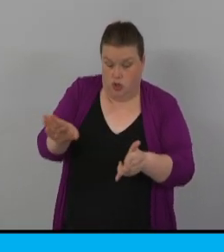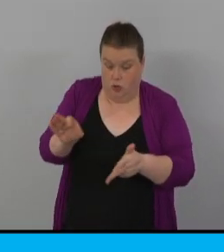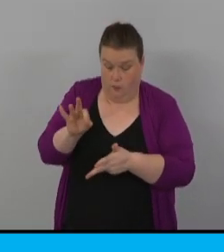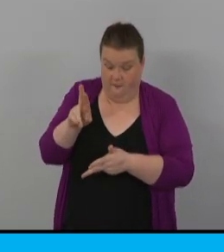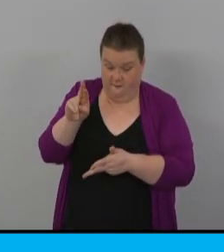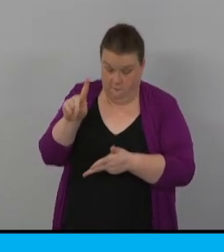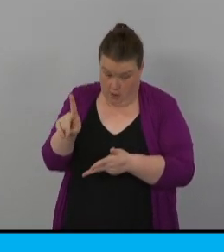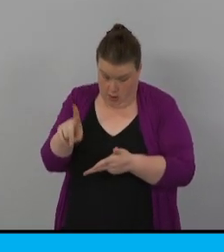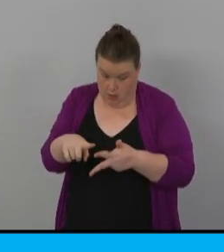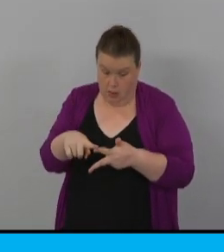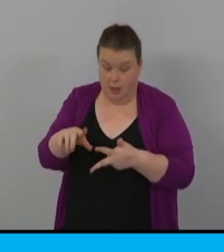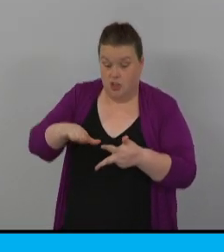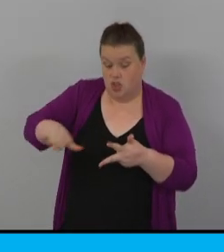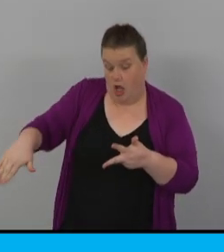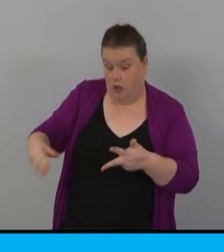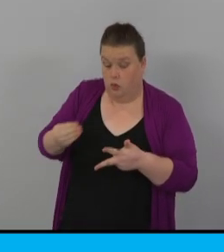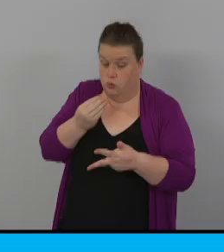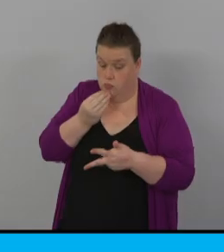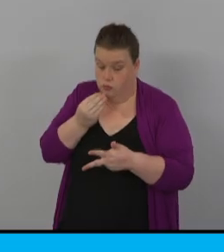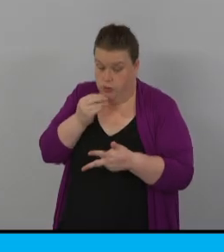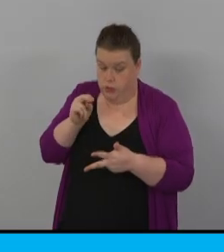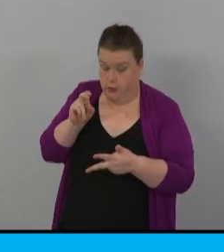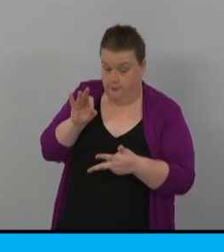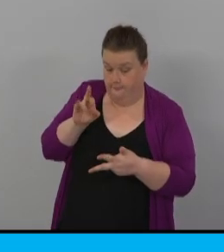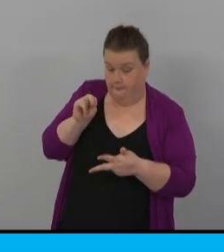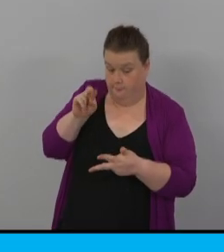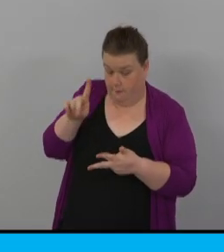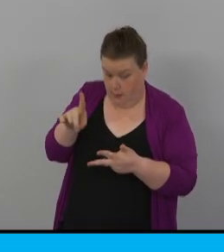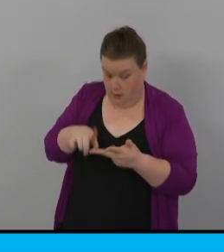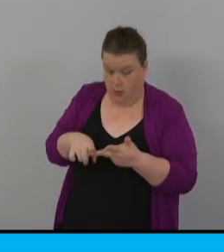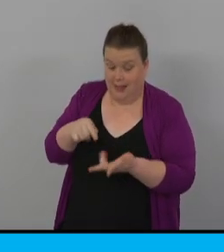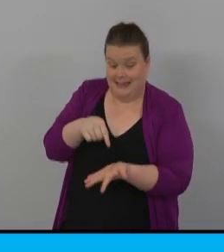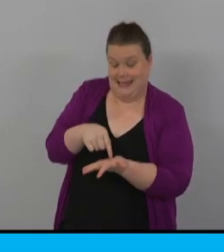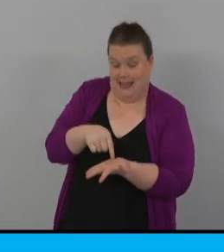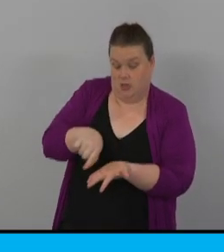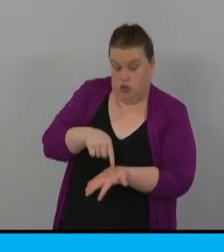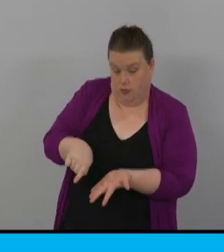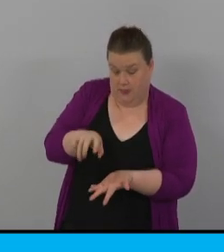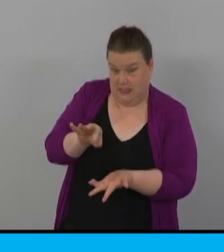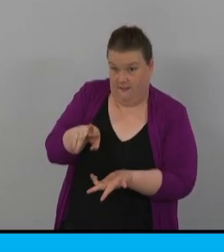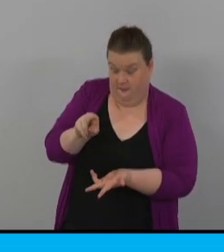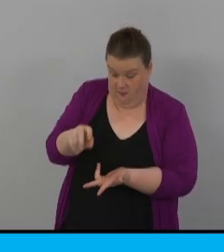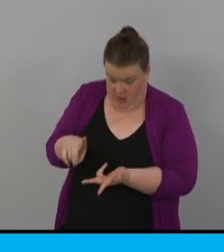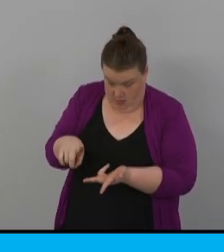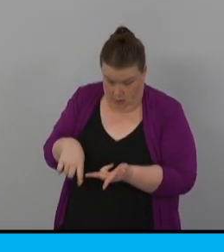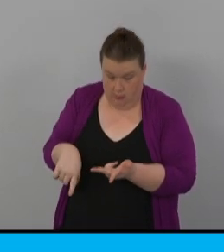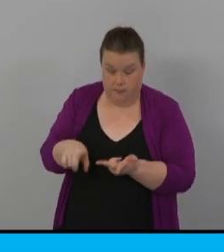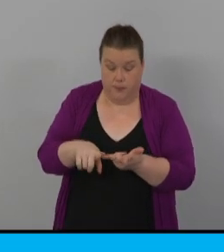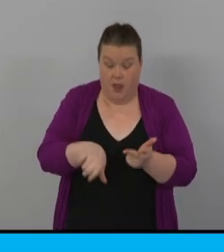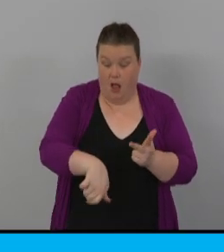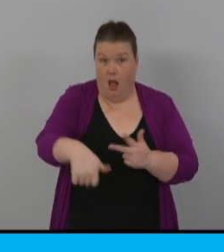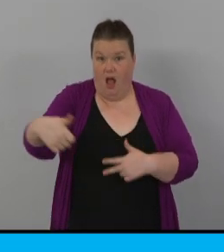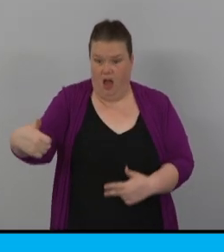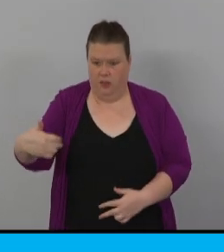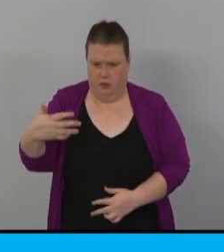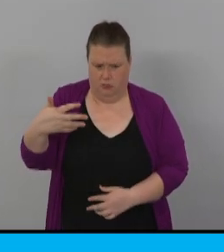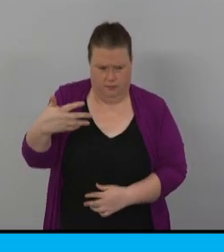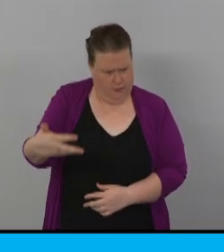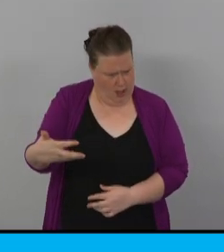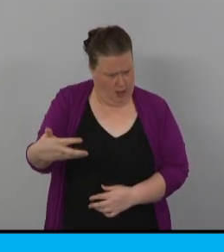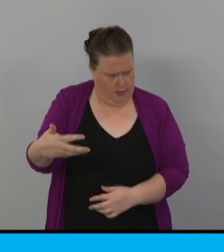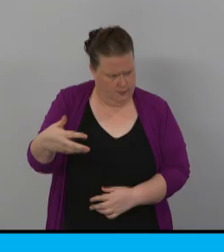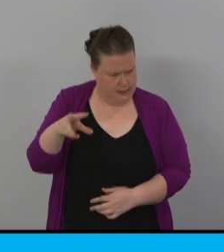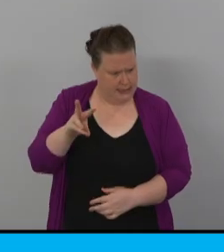other budgets, 3 funds that you will also adopt. We don't really talk about those a lot because we are